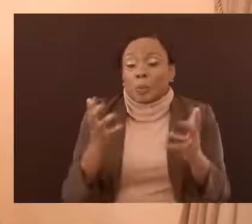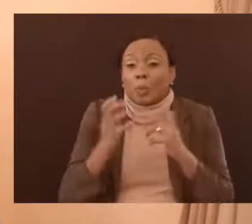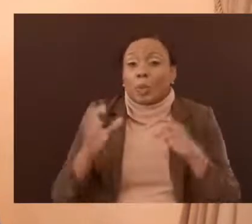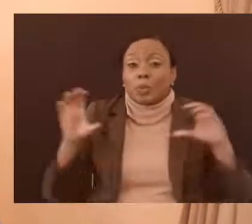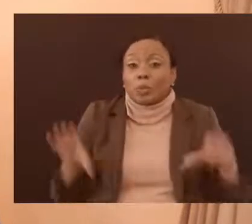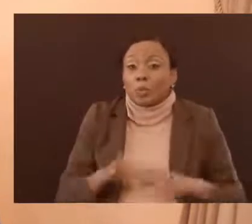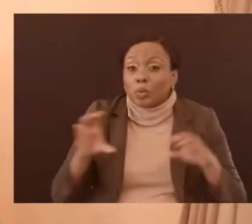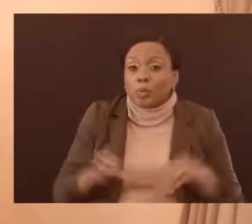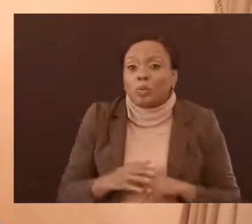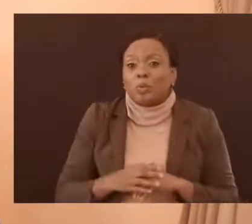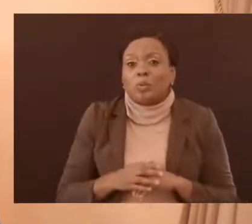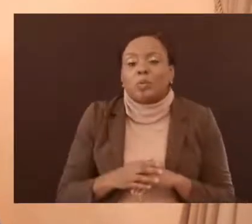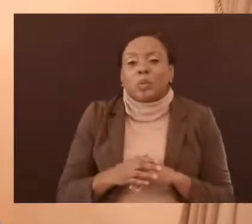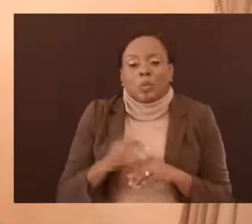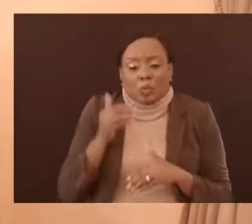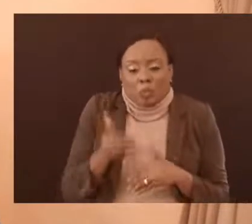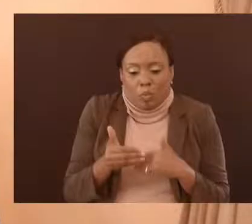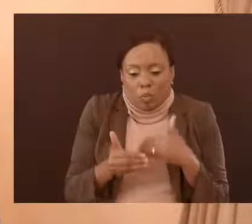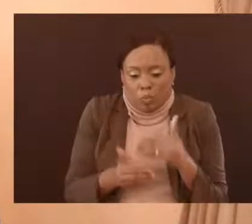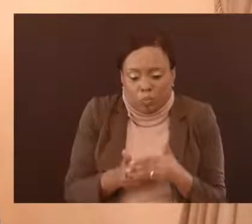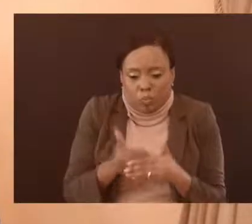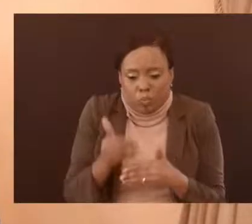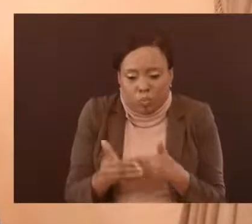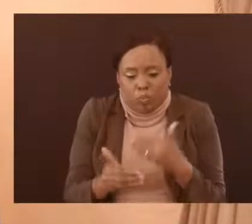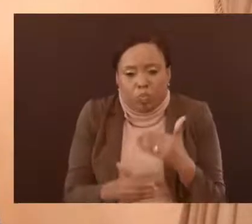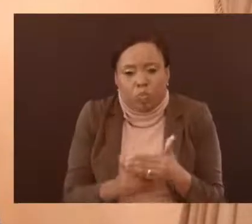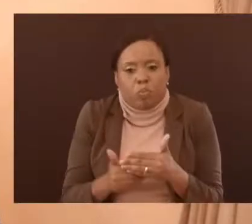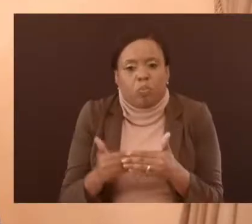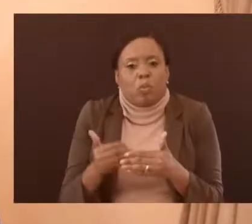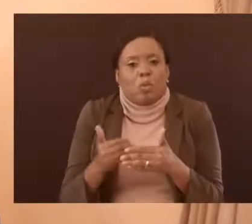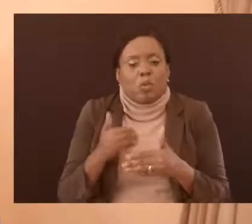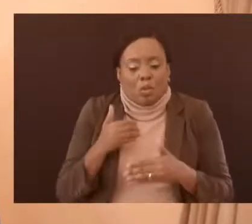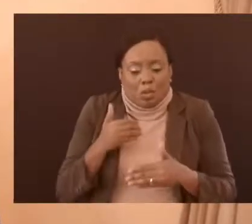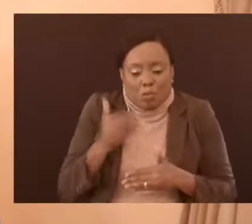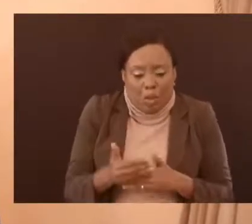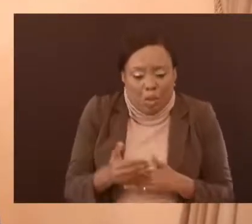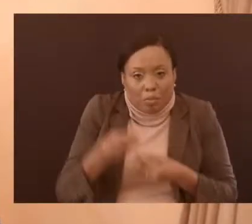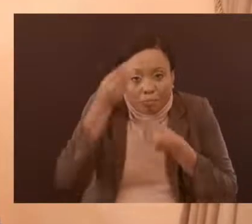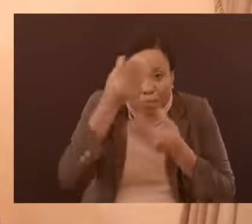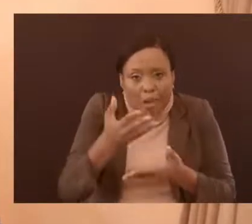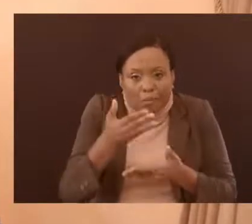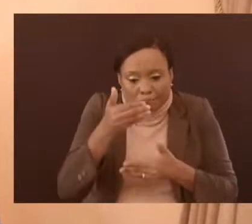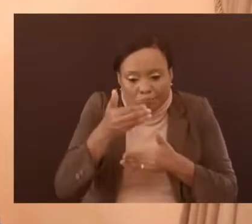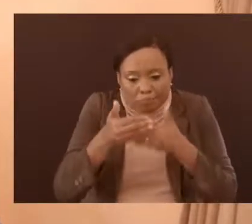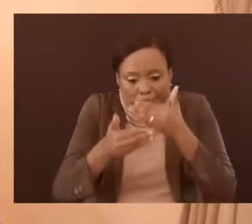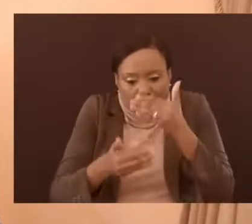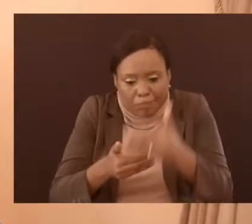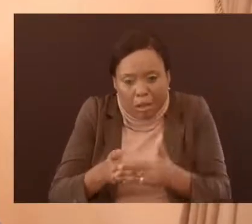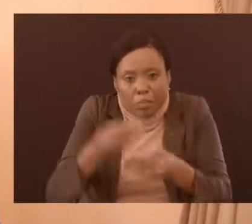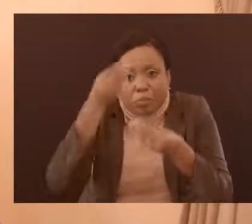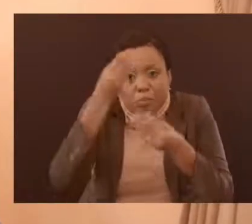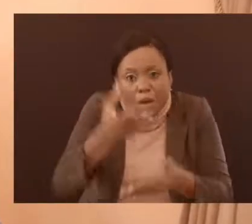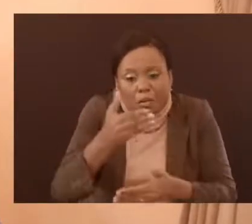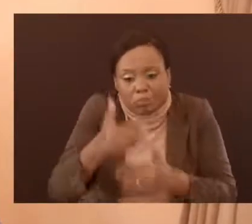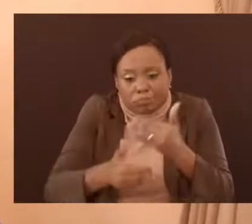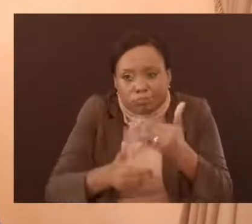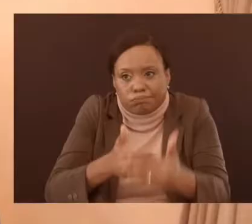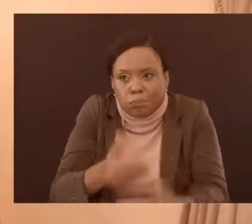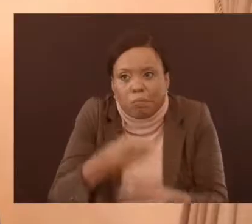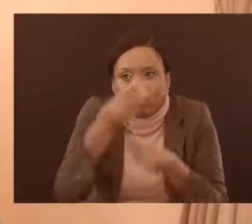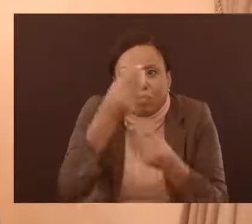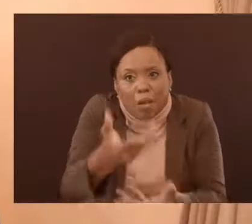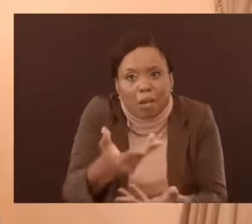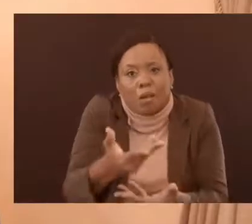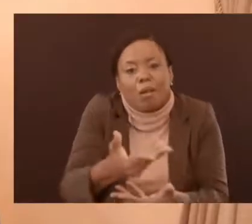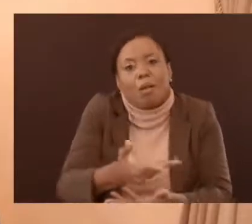that as we go along, we keep you informed. So I may not be able to tell you right now that we